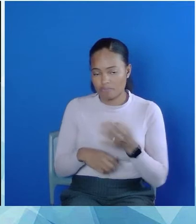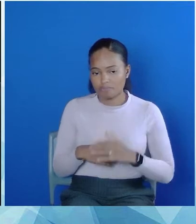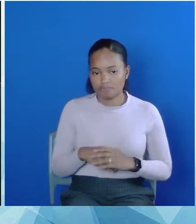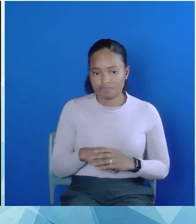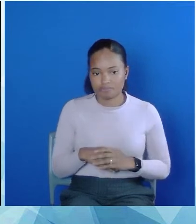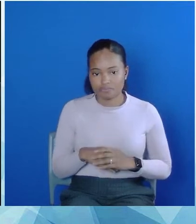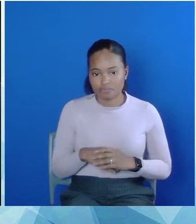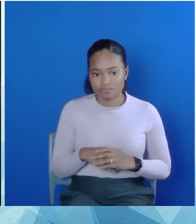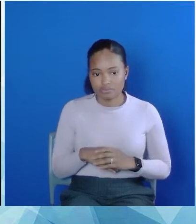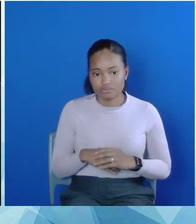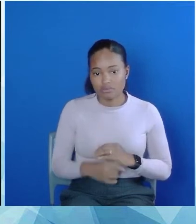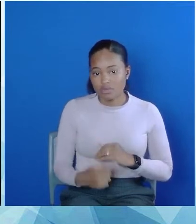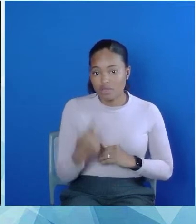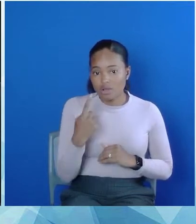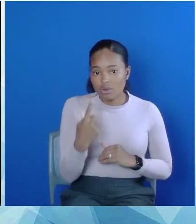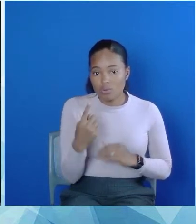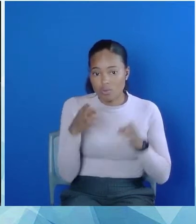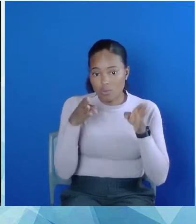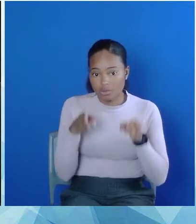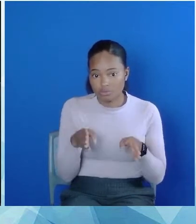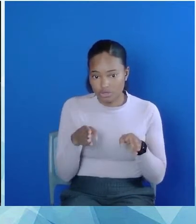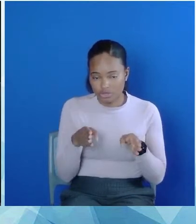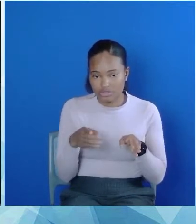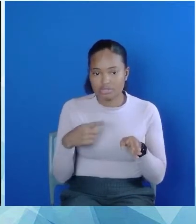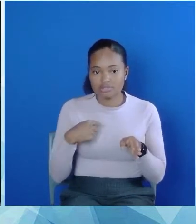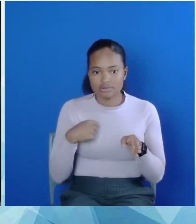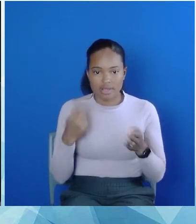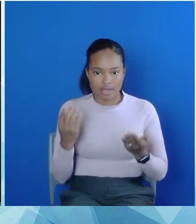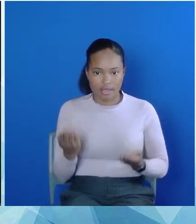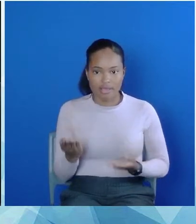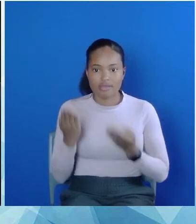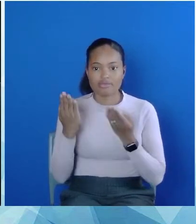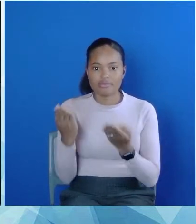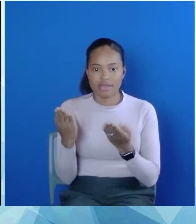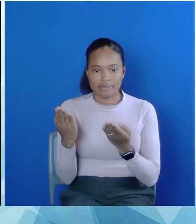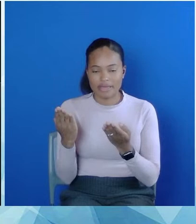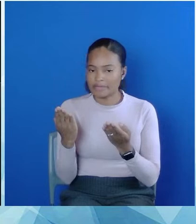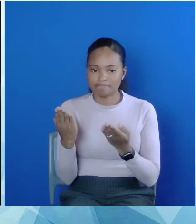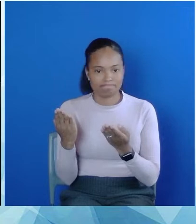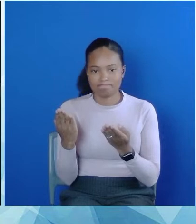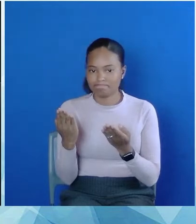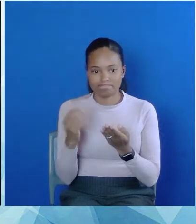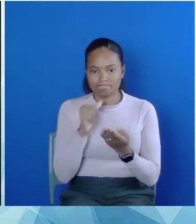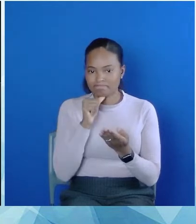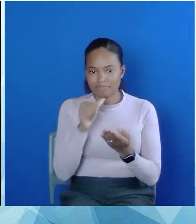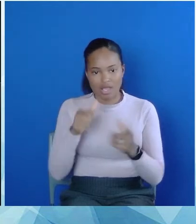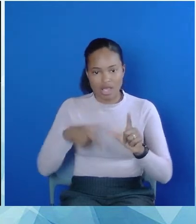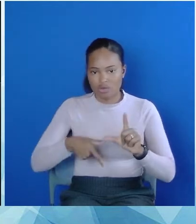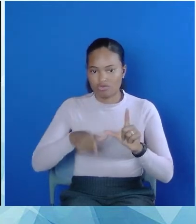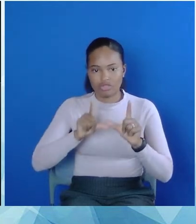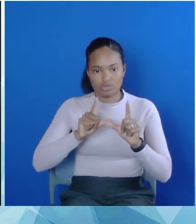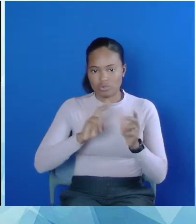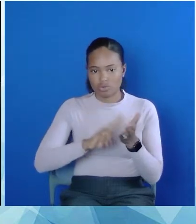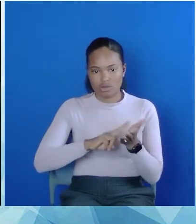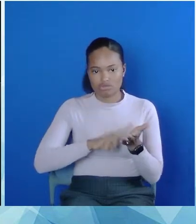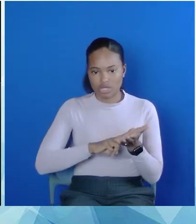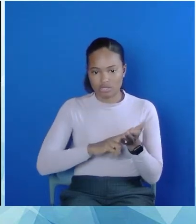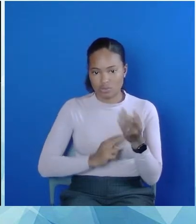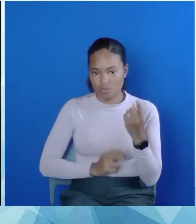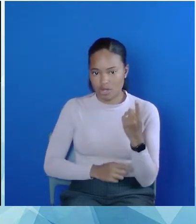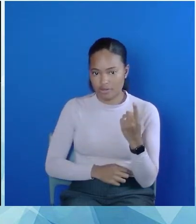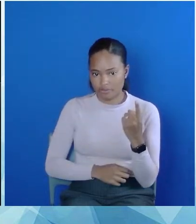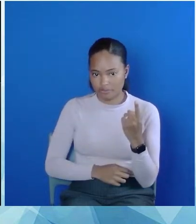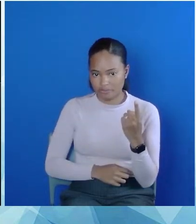There is one person that I recommend not to have their contract renewed